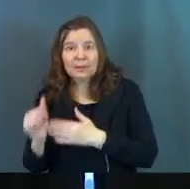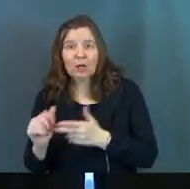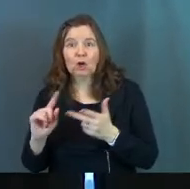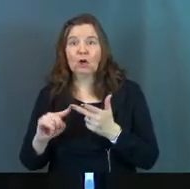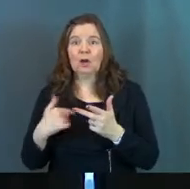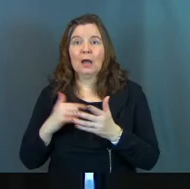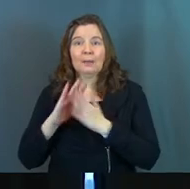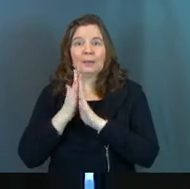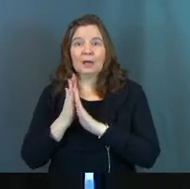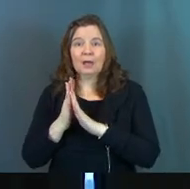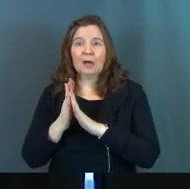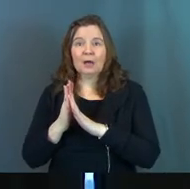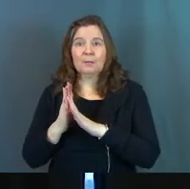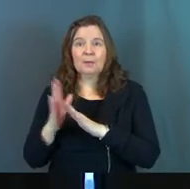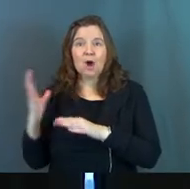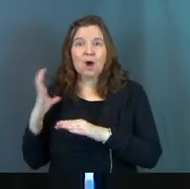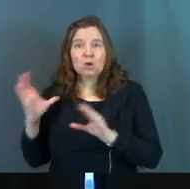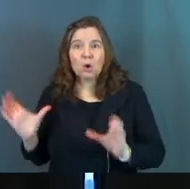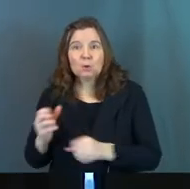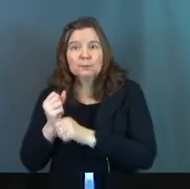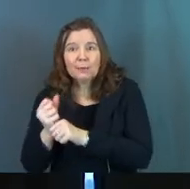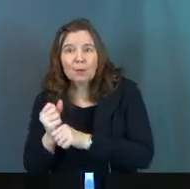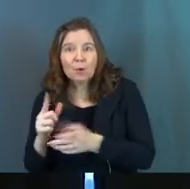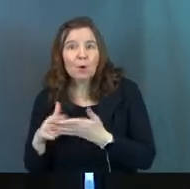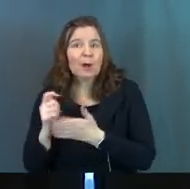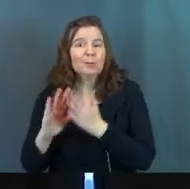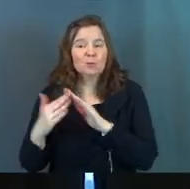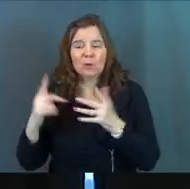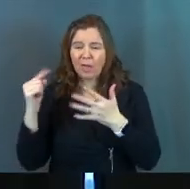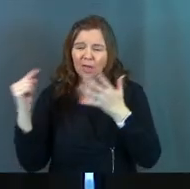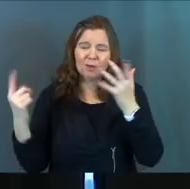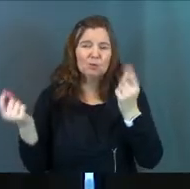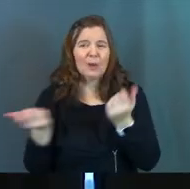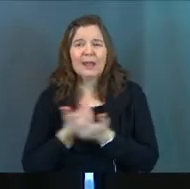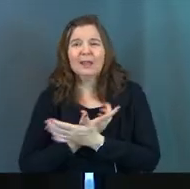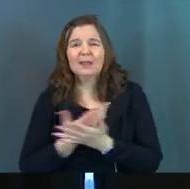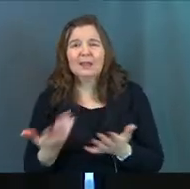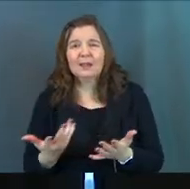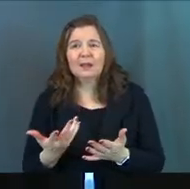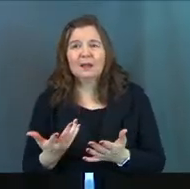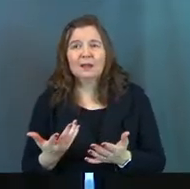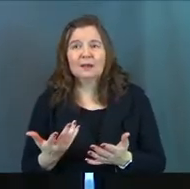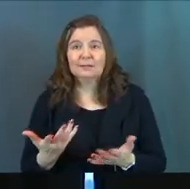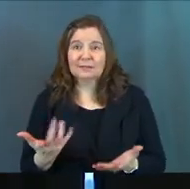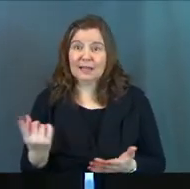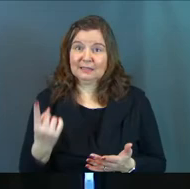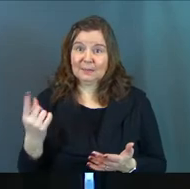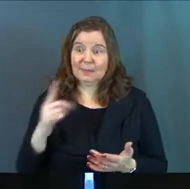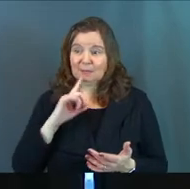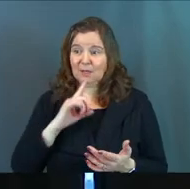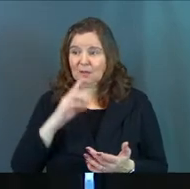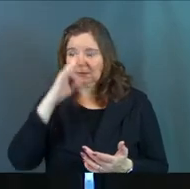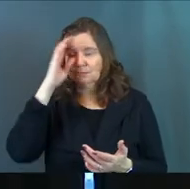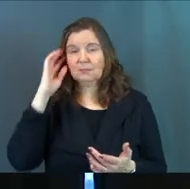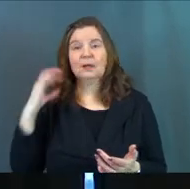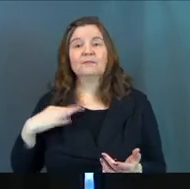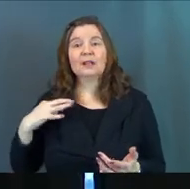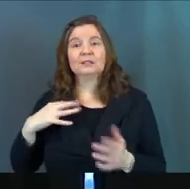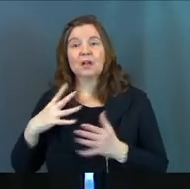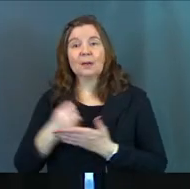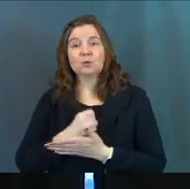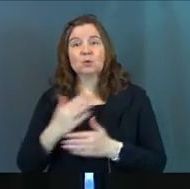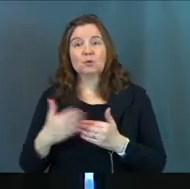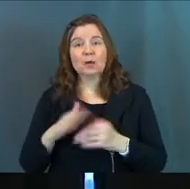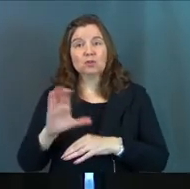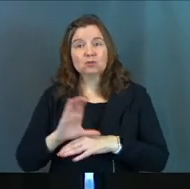I become a little league coach or help out in the community, if I do any of those things, like sometimes there's volunteer